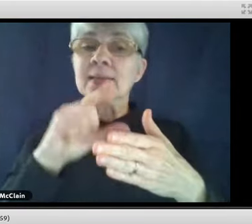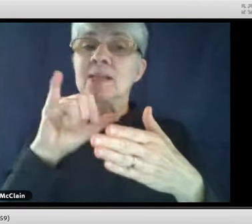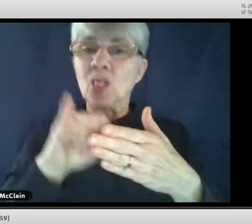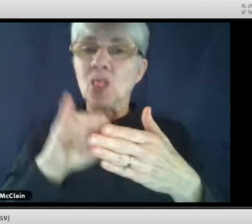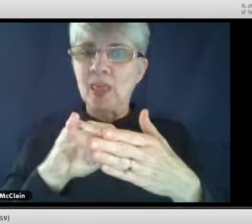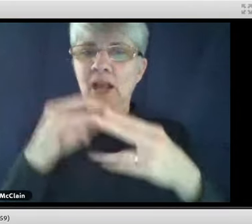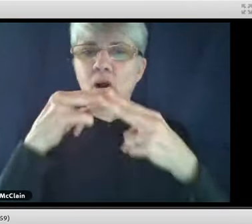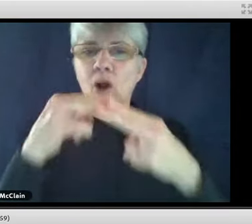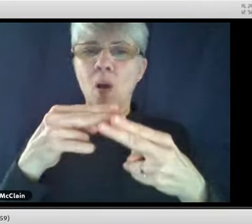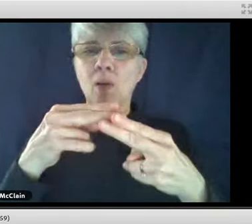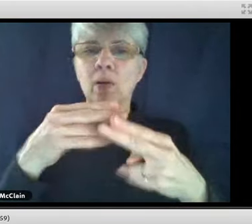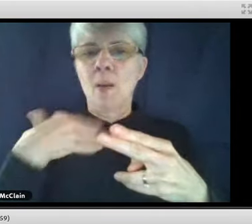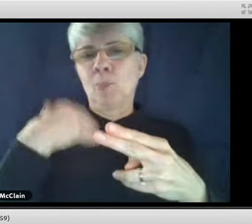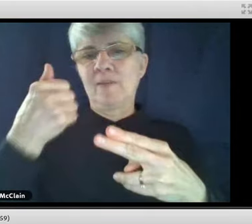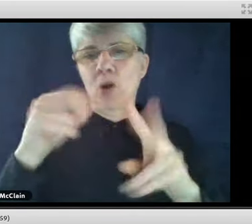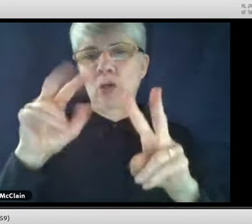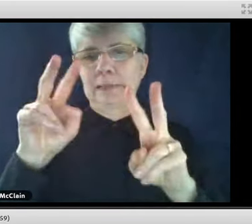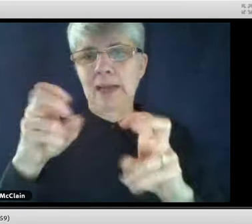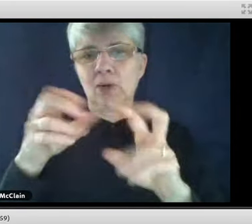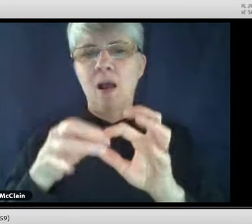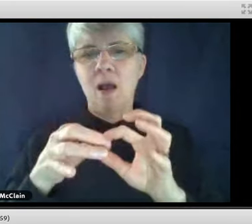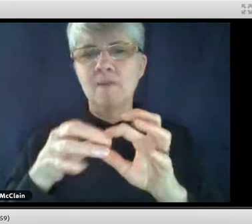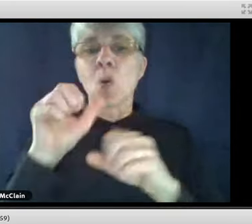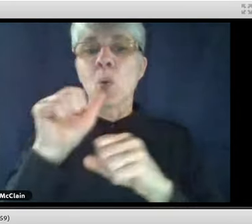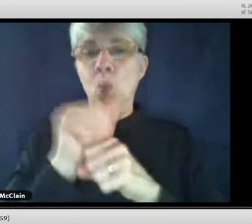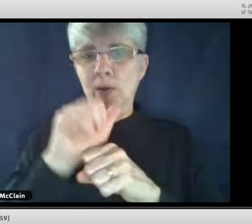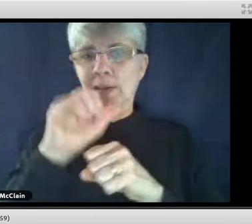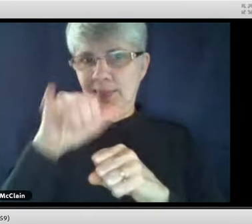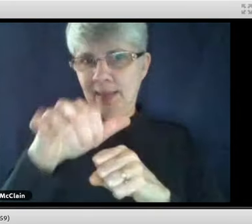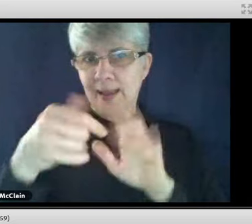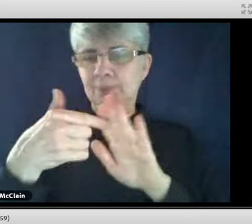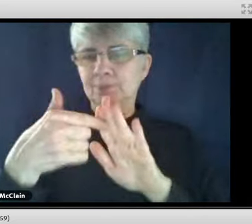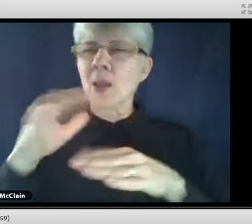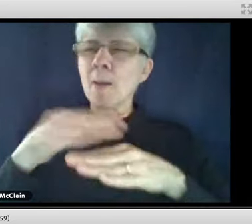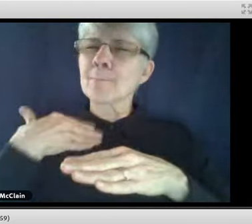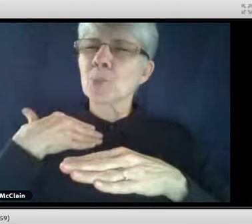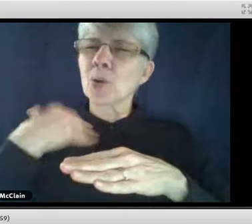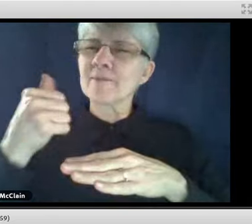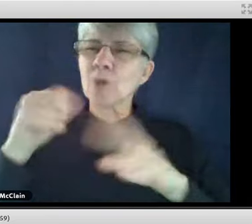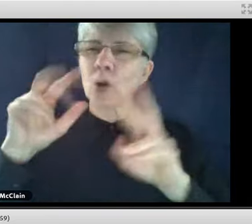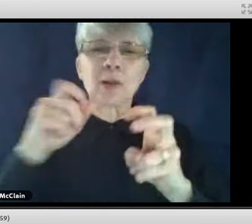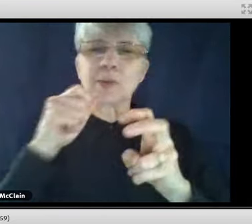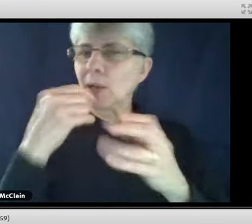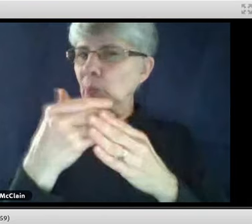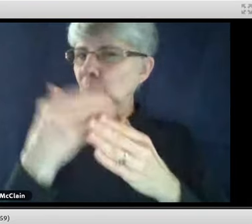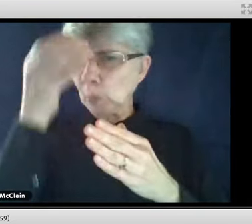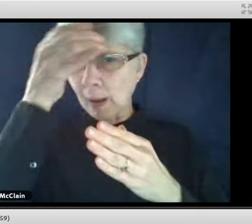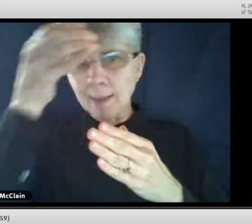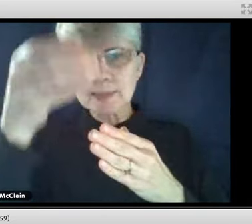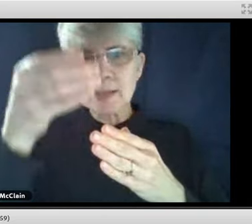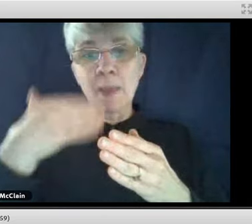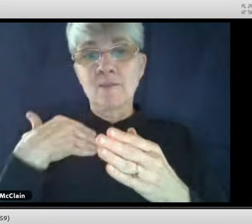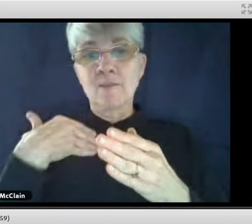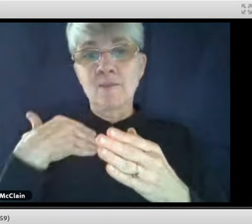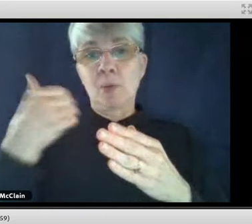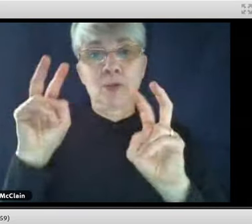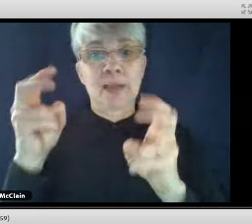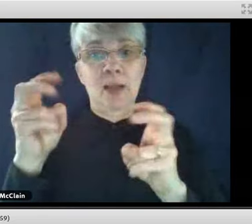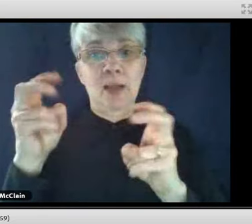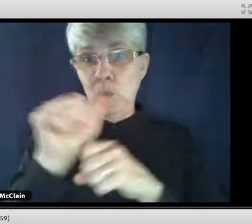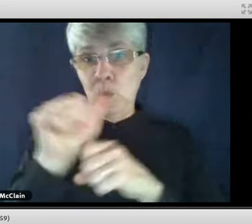the preferred title of this work, okay? And preferred titles is just not a new concept, this idea of having a preferred title of the